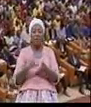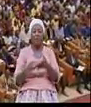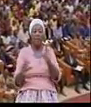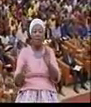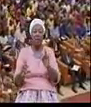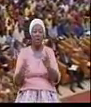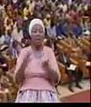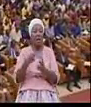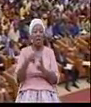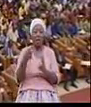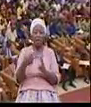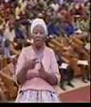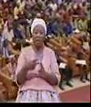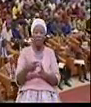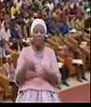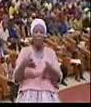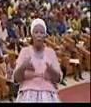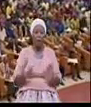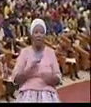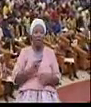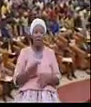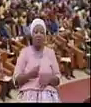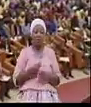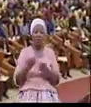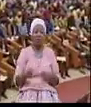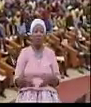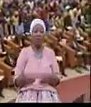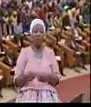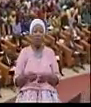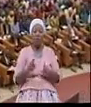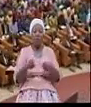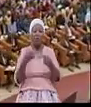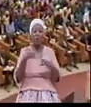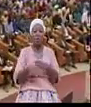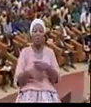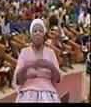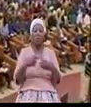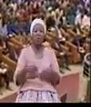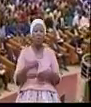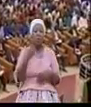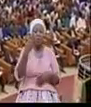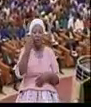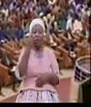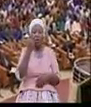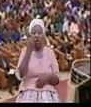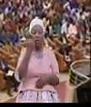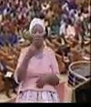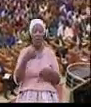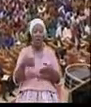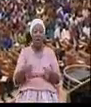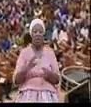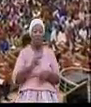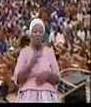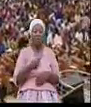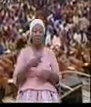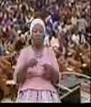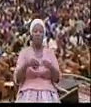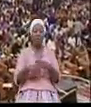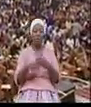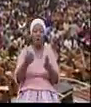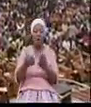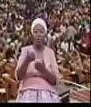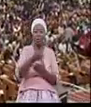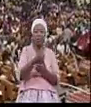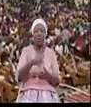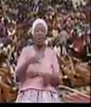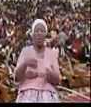in verse 8, neither let us commit fornication, neither let us commit adultery, neither let us